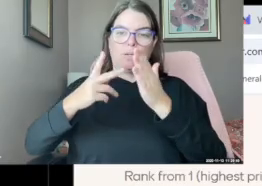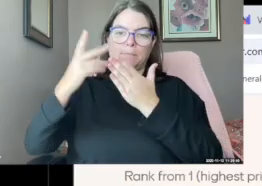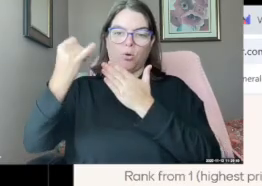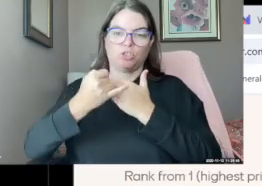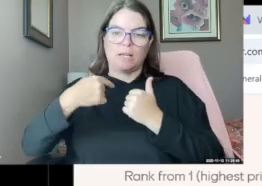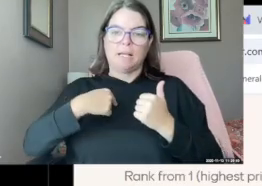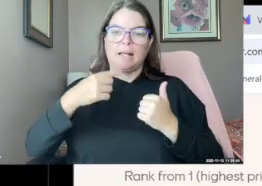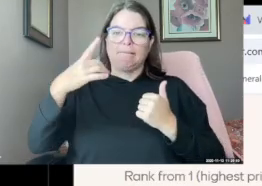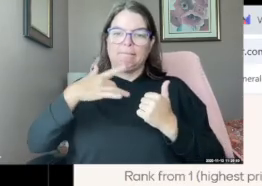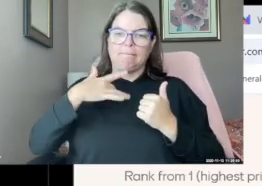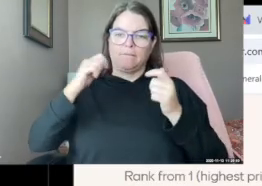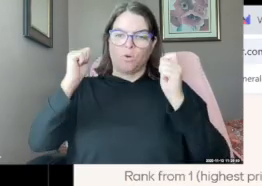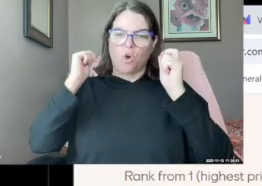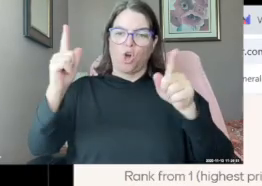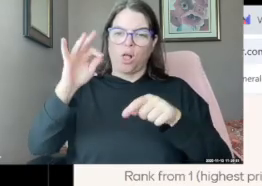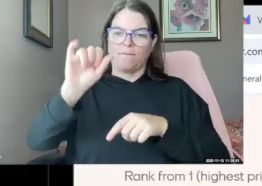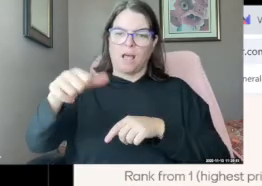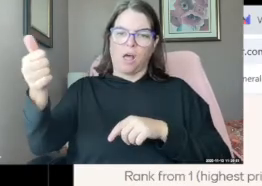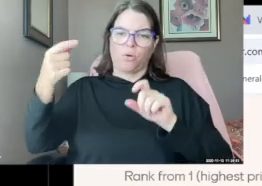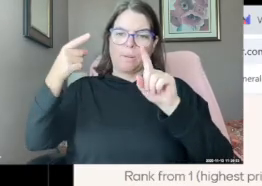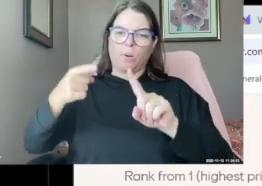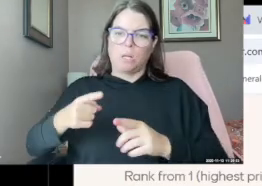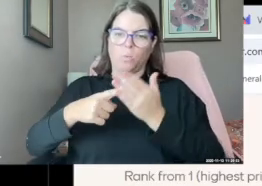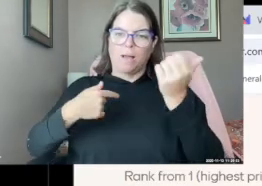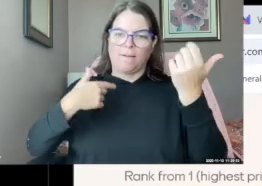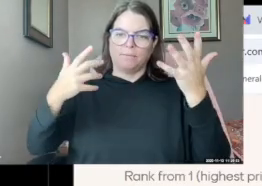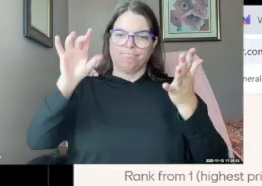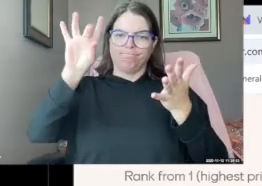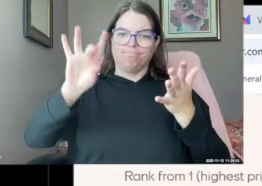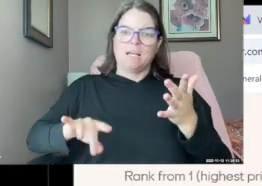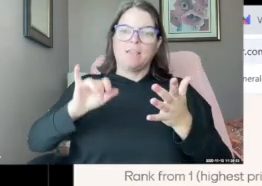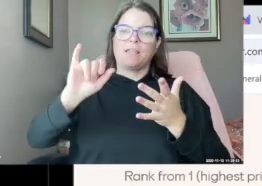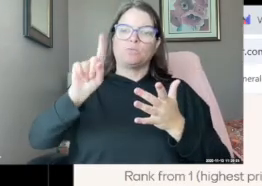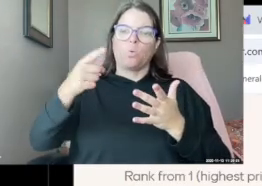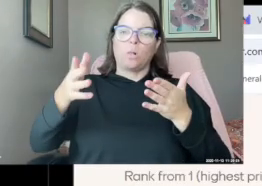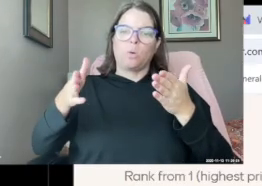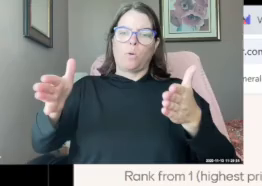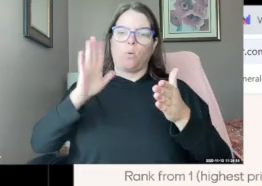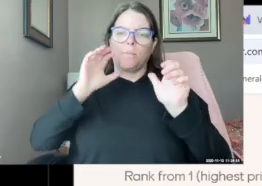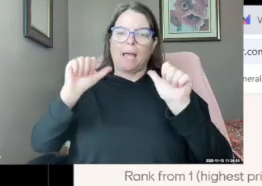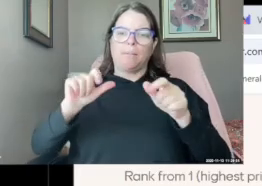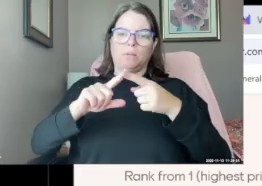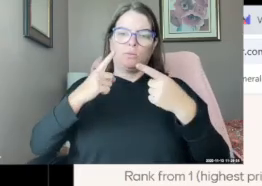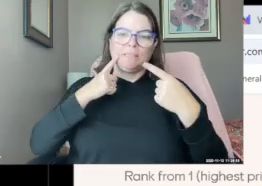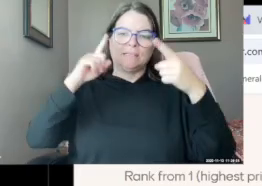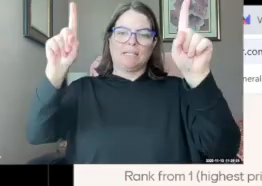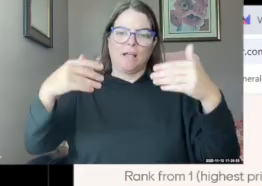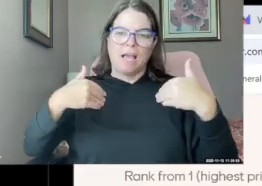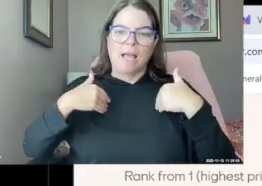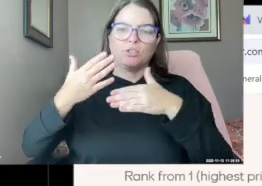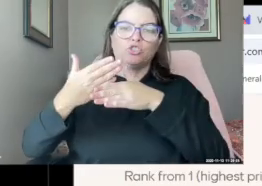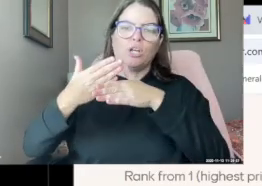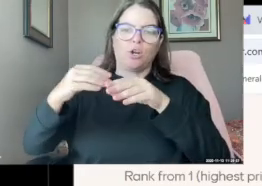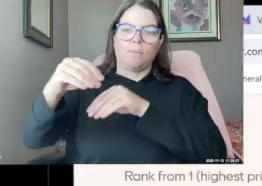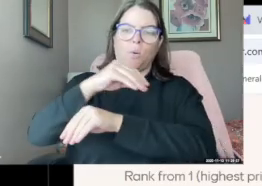do. And for the shared mobility and community projects, I think that all of these other points that